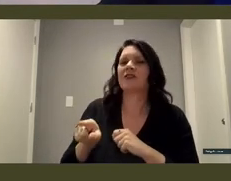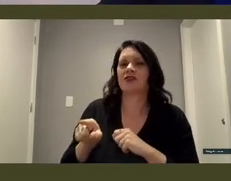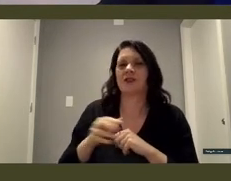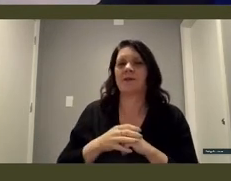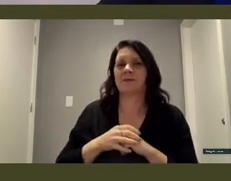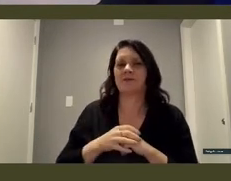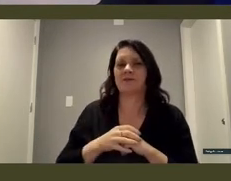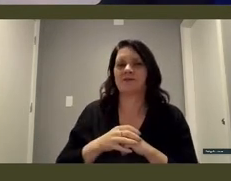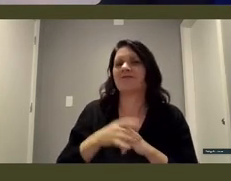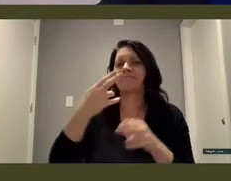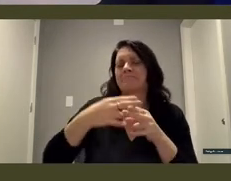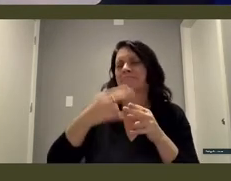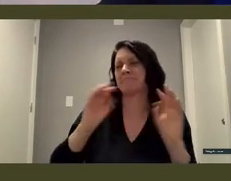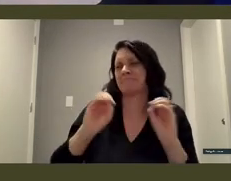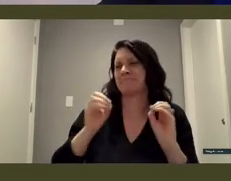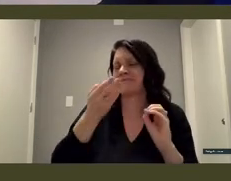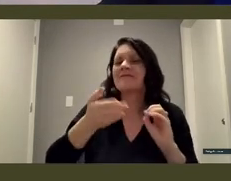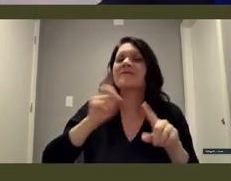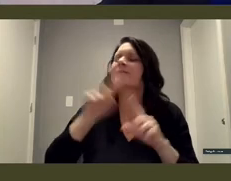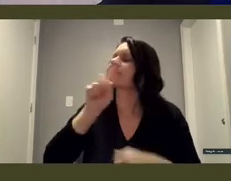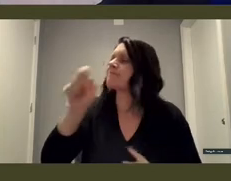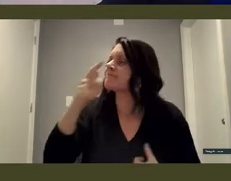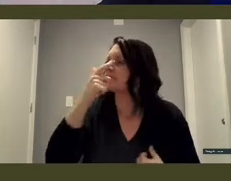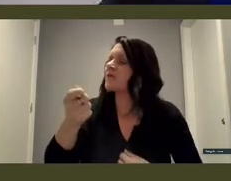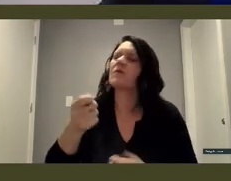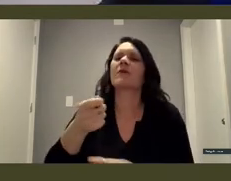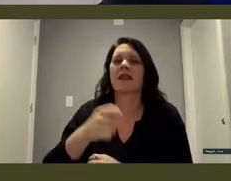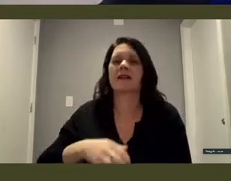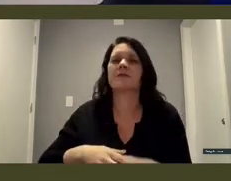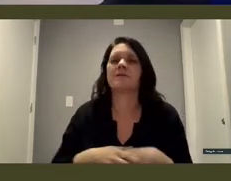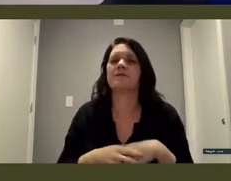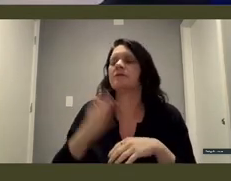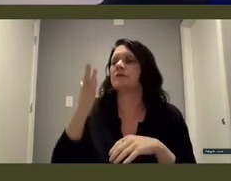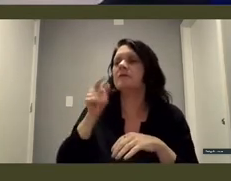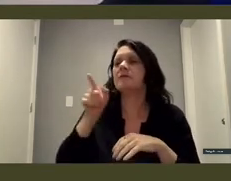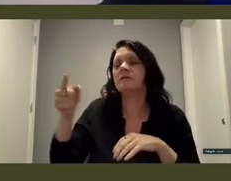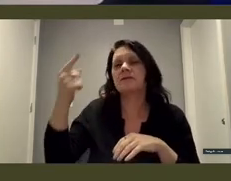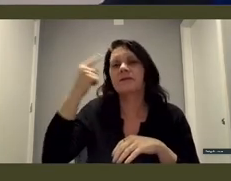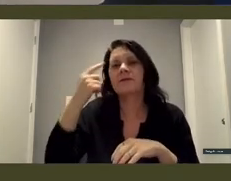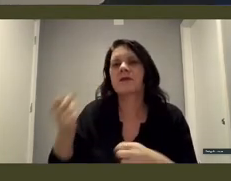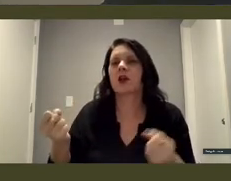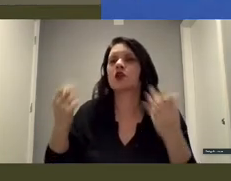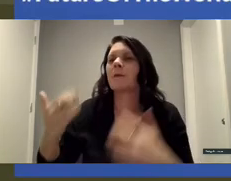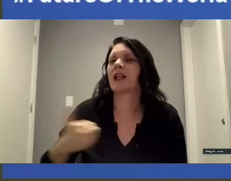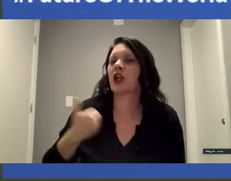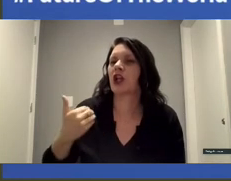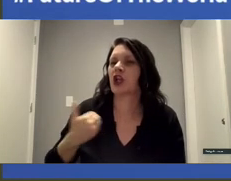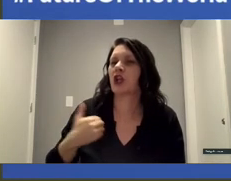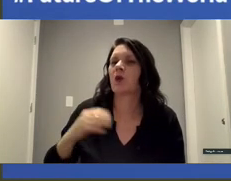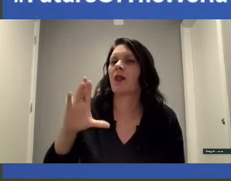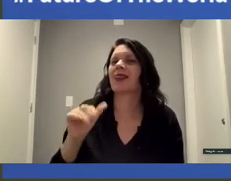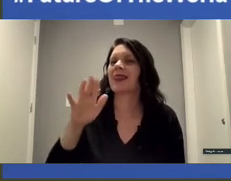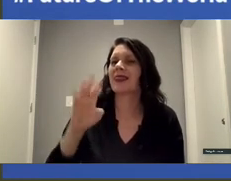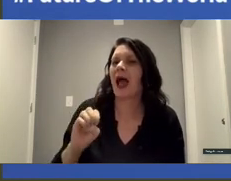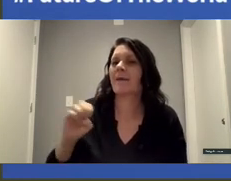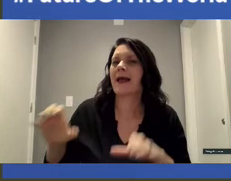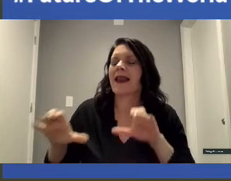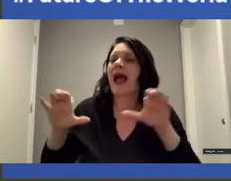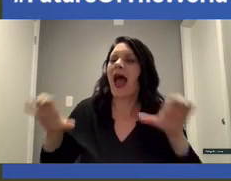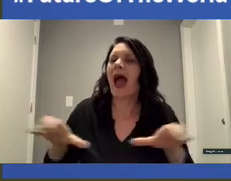their name. And it says, why do you think so many youth climate activists are women and girls?